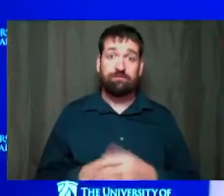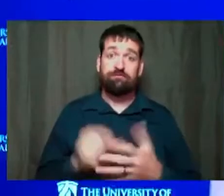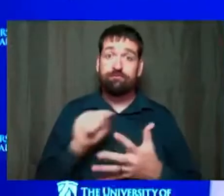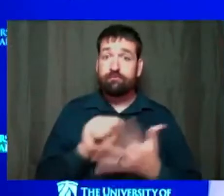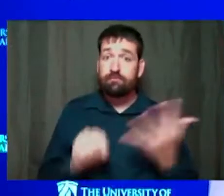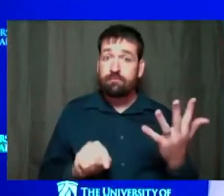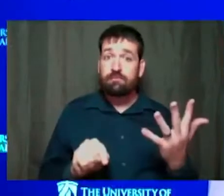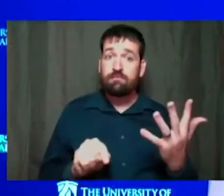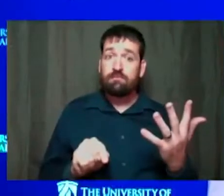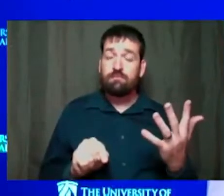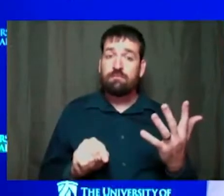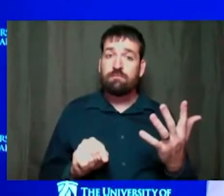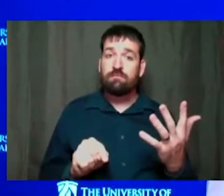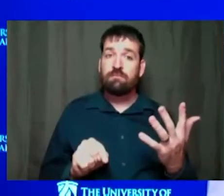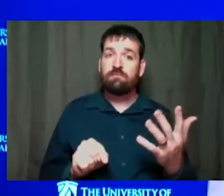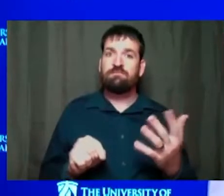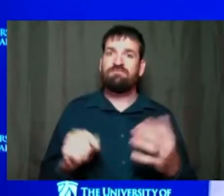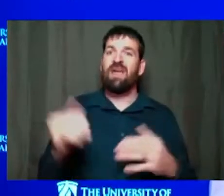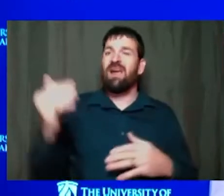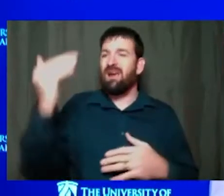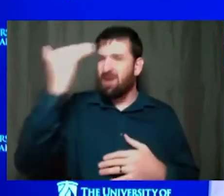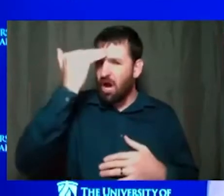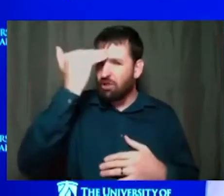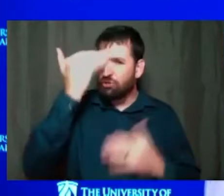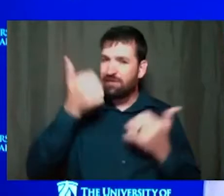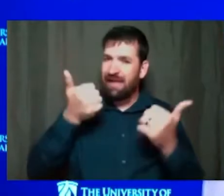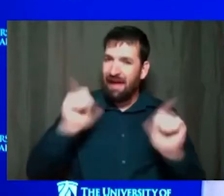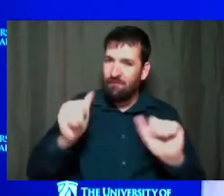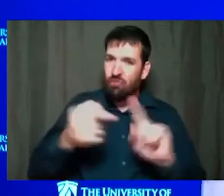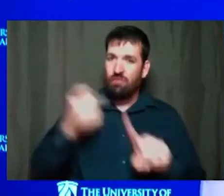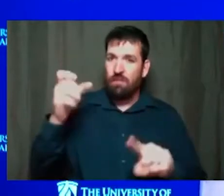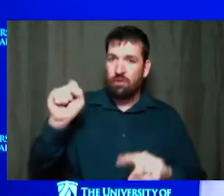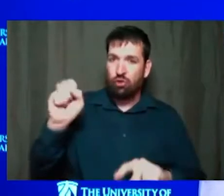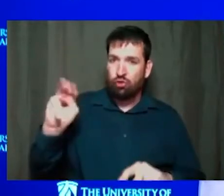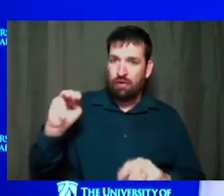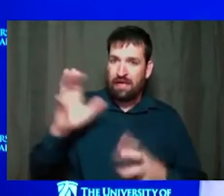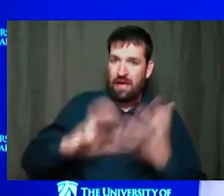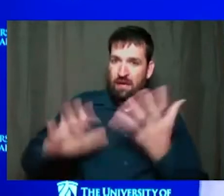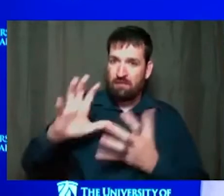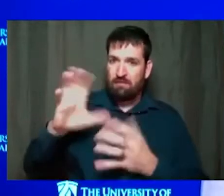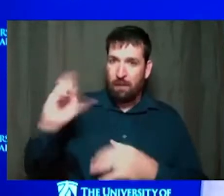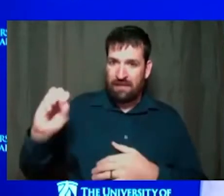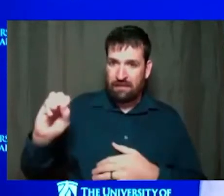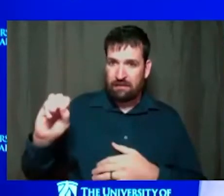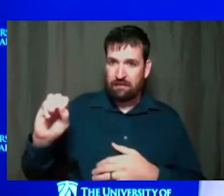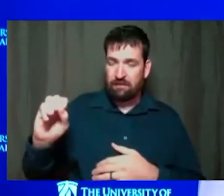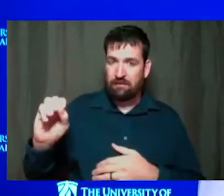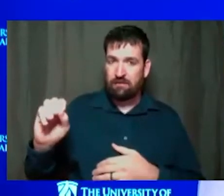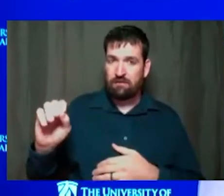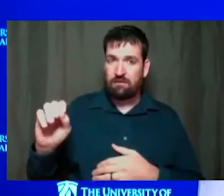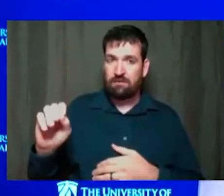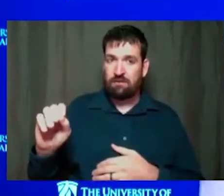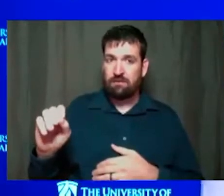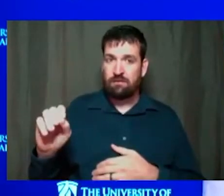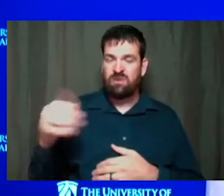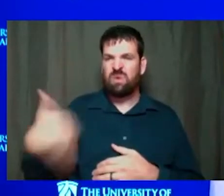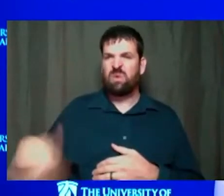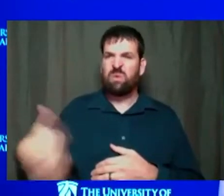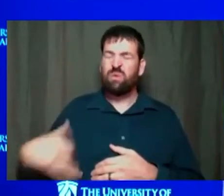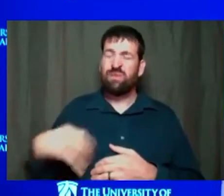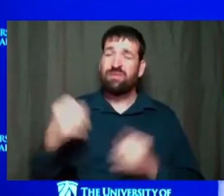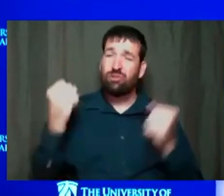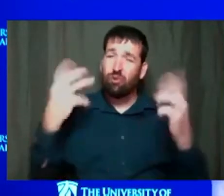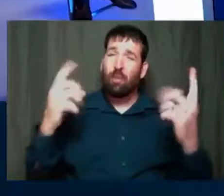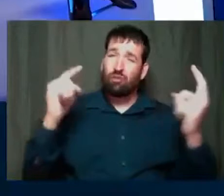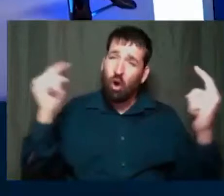directed and conscious efforts made by these social media companies to do this as well, and how much irrevocable harm these things are causing.